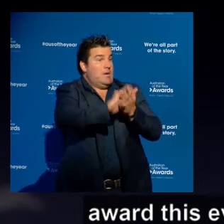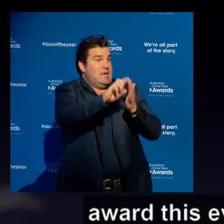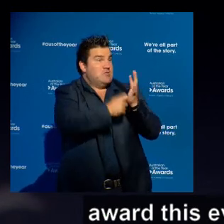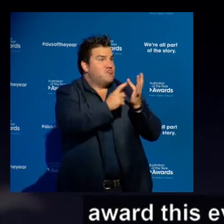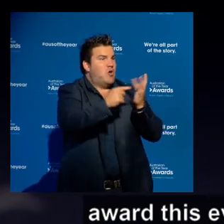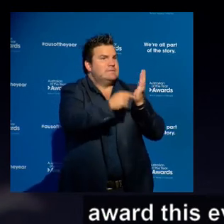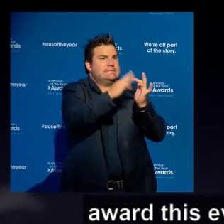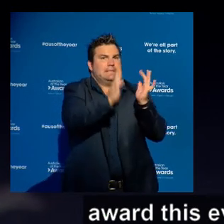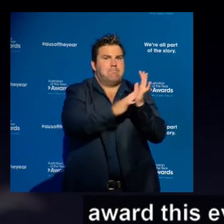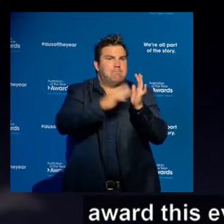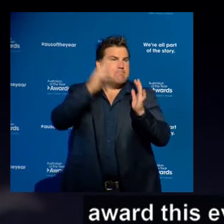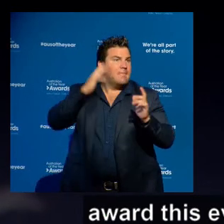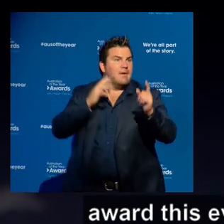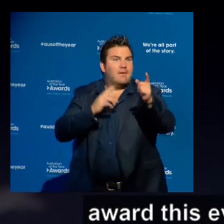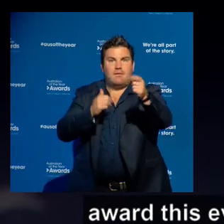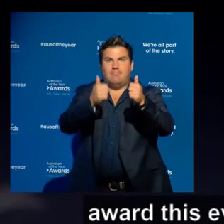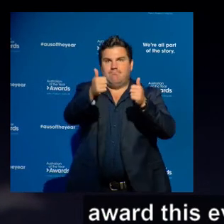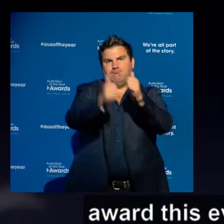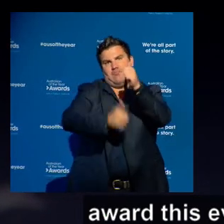Timothy Miller.